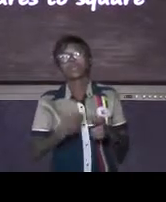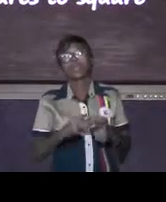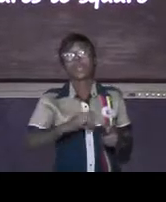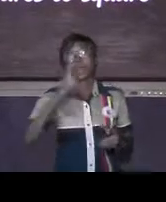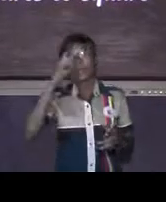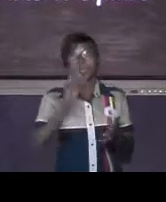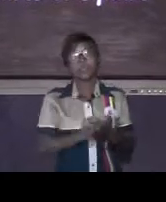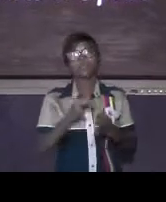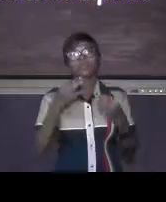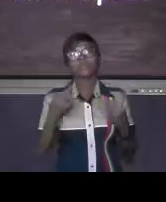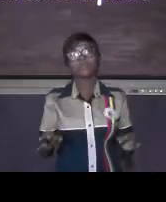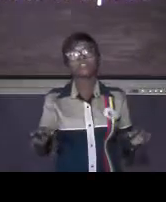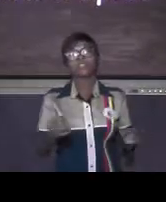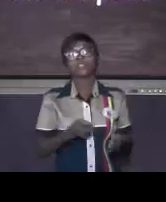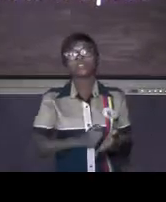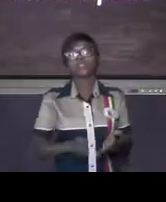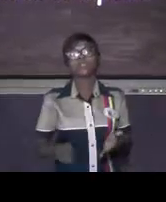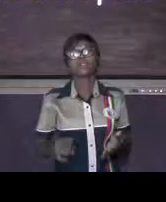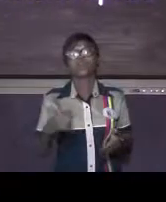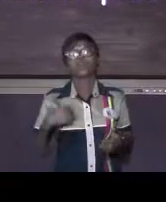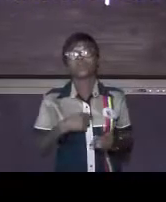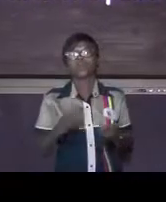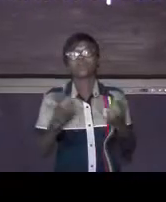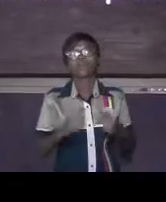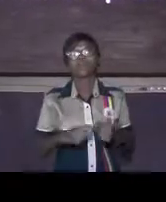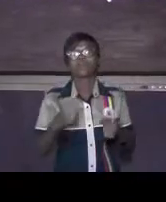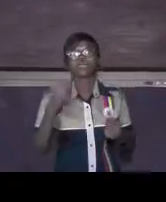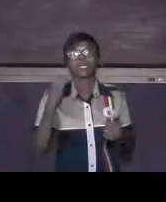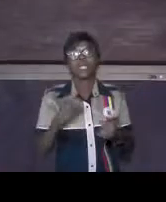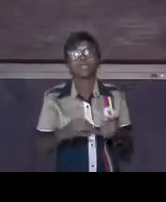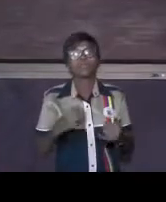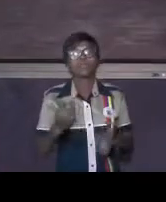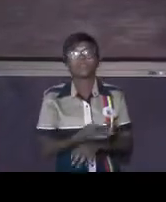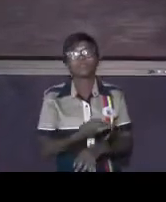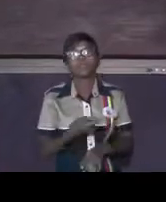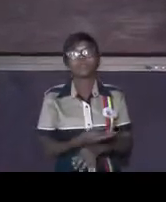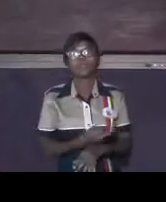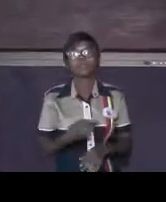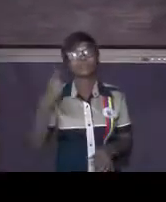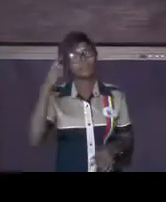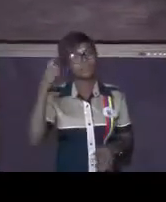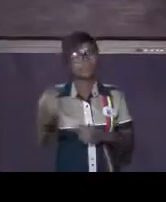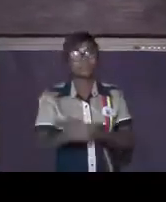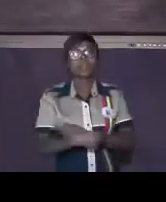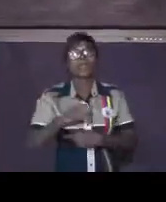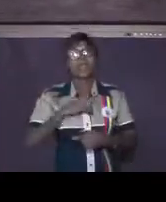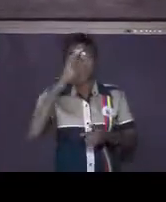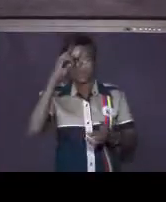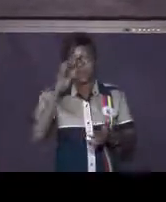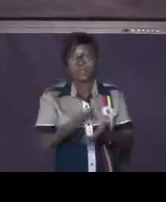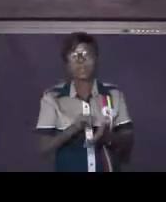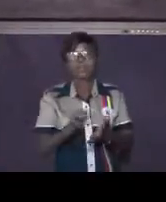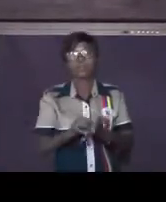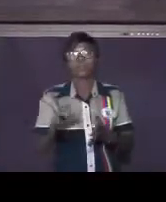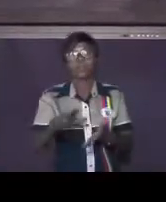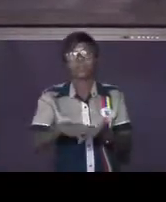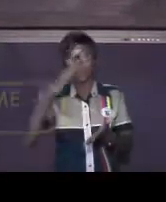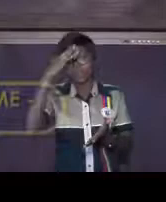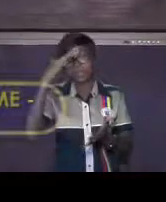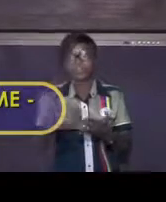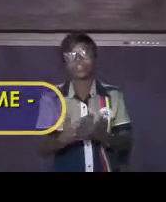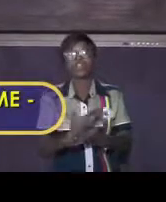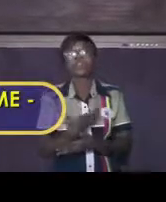Alrighty then, I believe that you are done writing. We have come to the end of the mathematics lesson for today. I believe you have picked up some